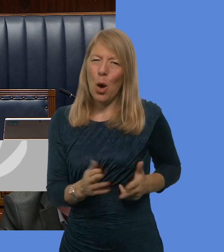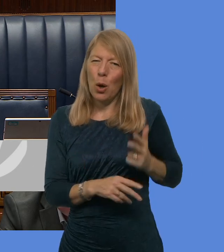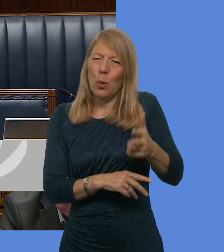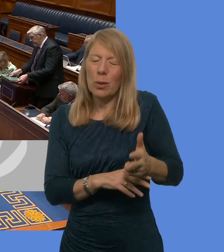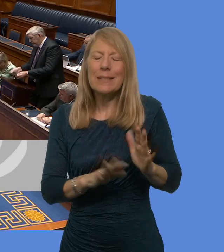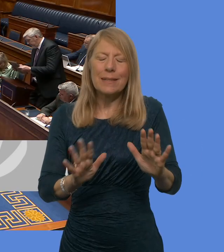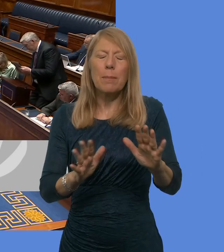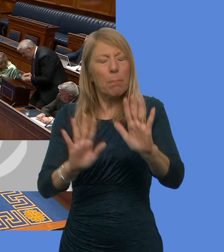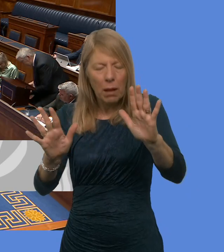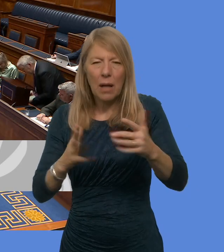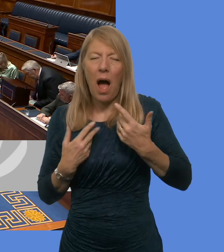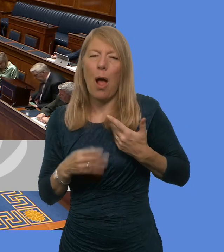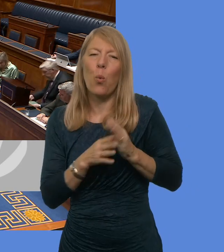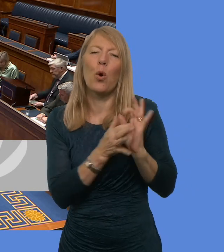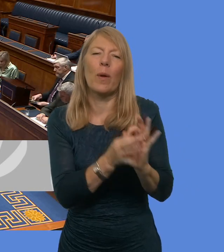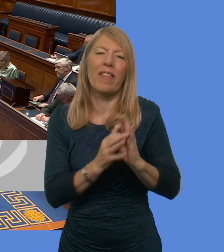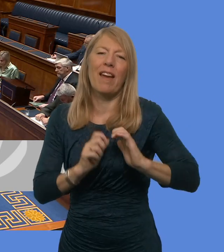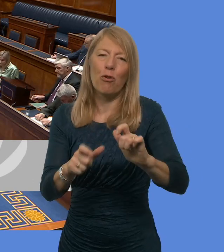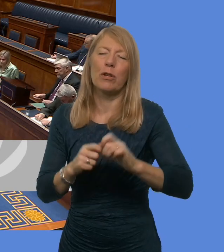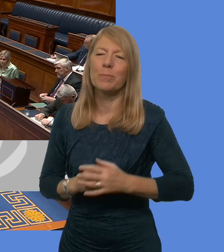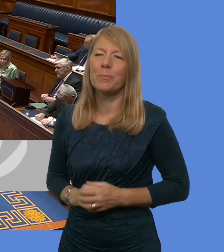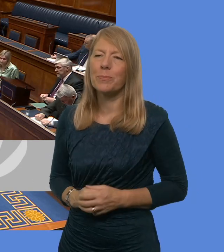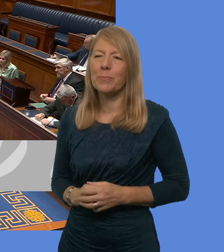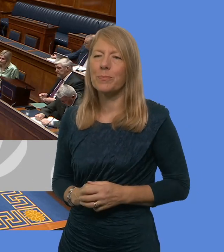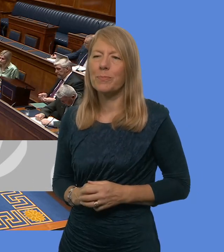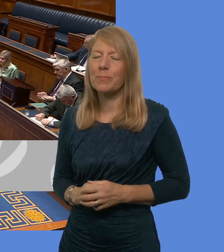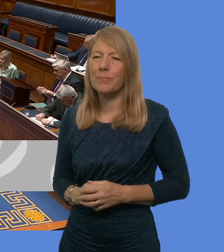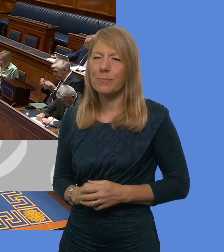can. Question 8 has been withdrawn. I call Stephen Dunn.